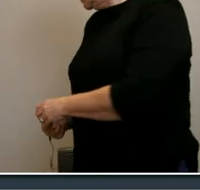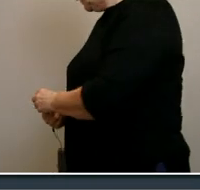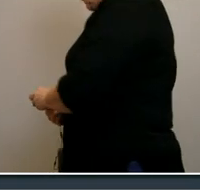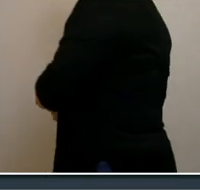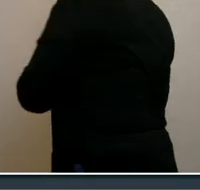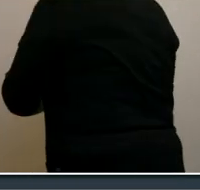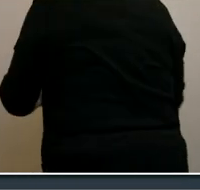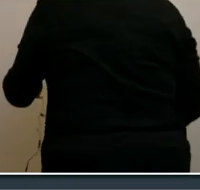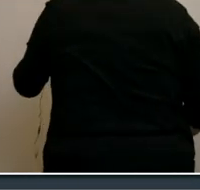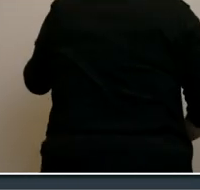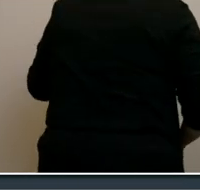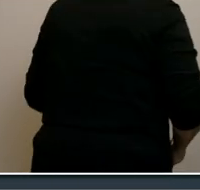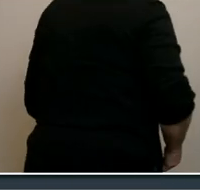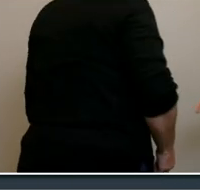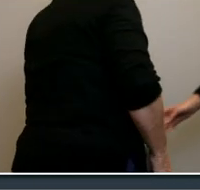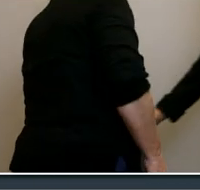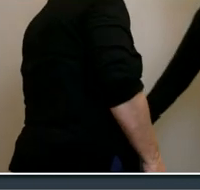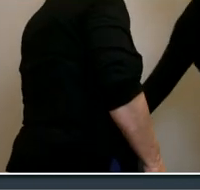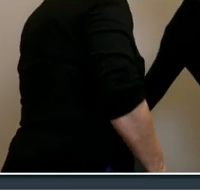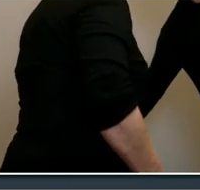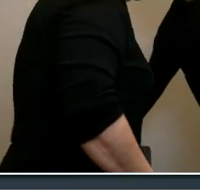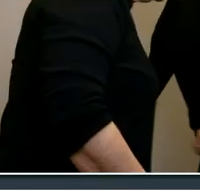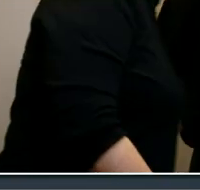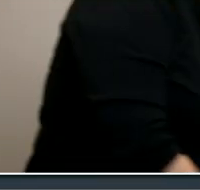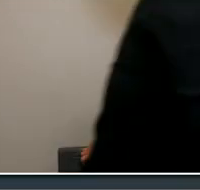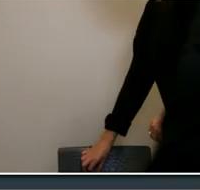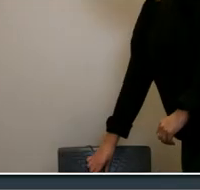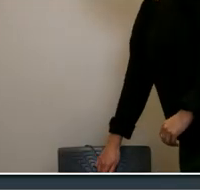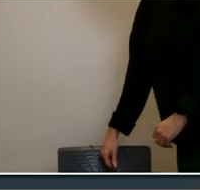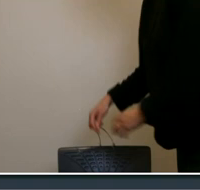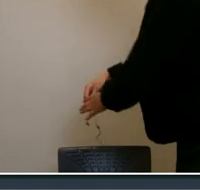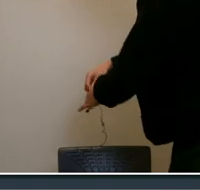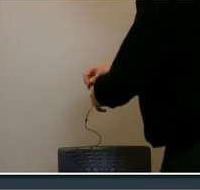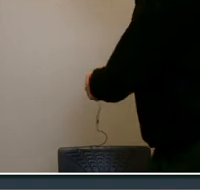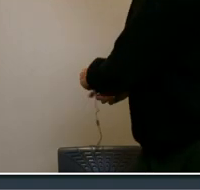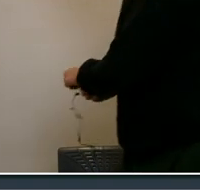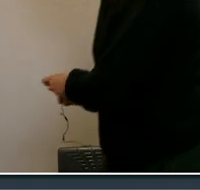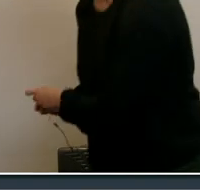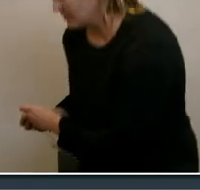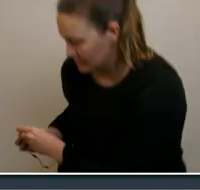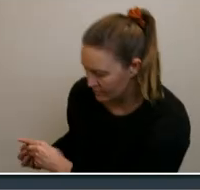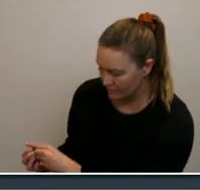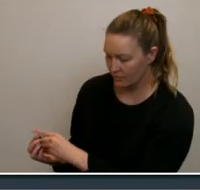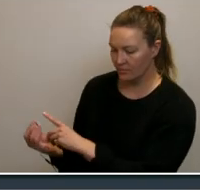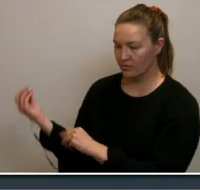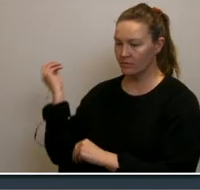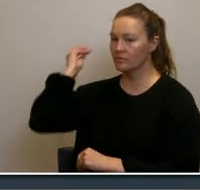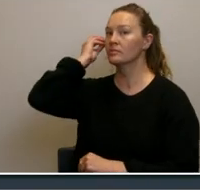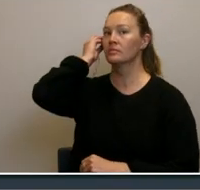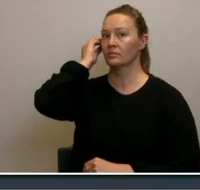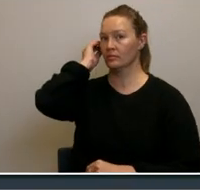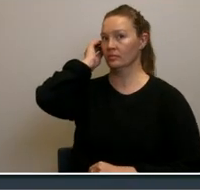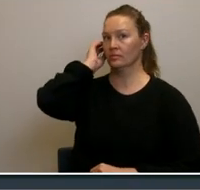ahead of schedule, but I see there's a number of our submitters for the next time block here already. So,